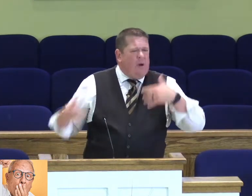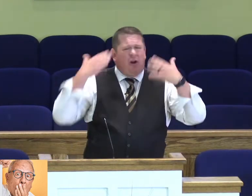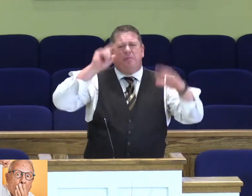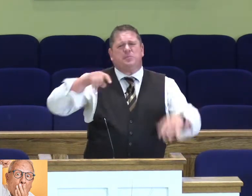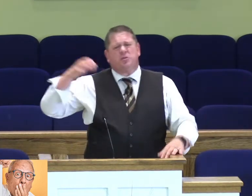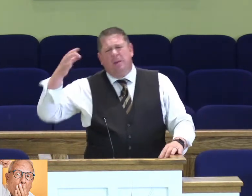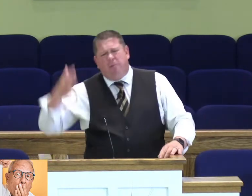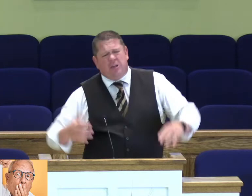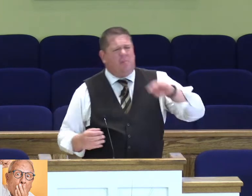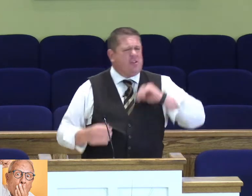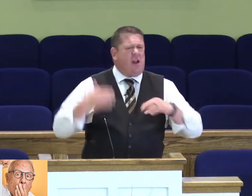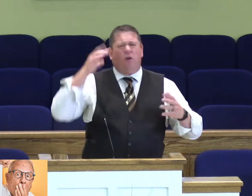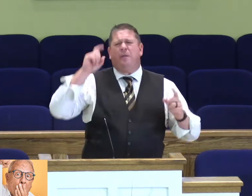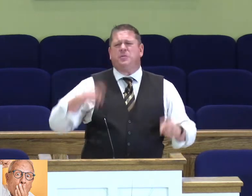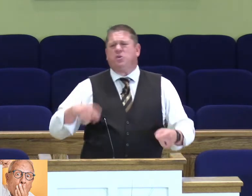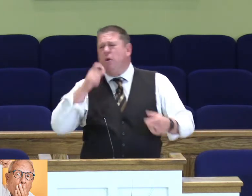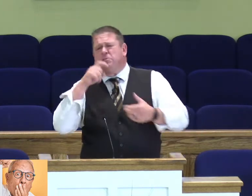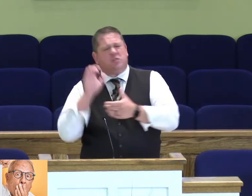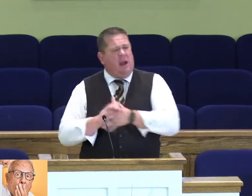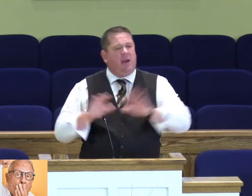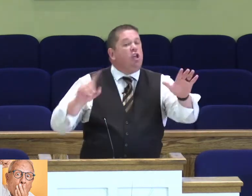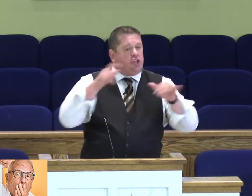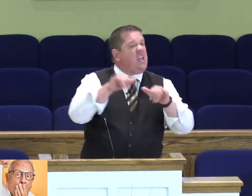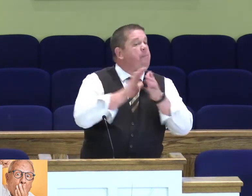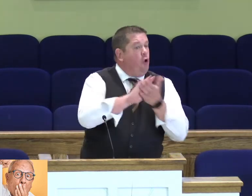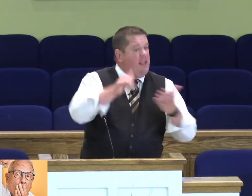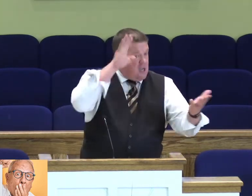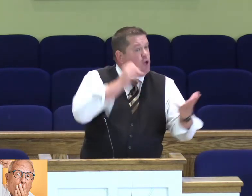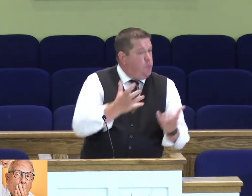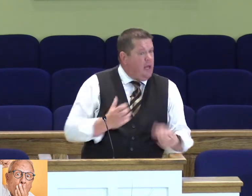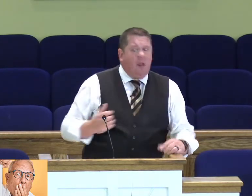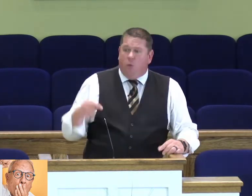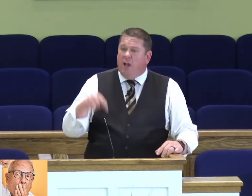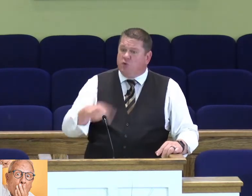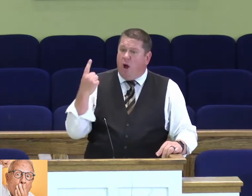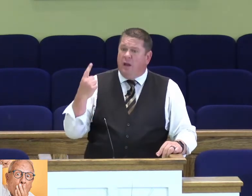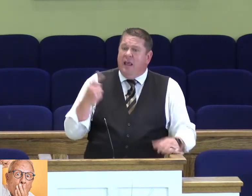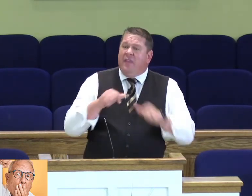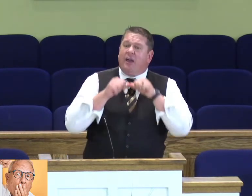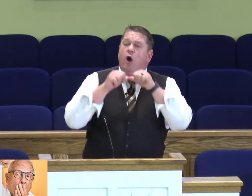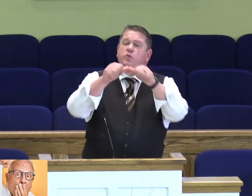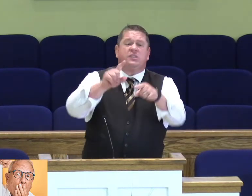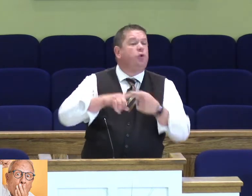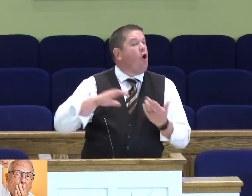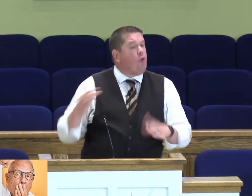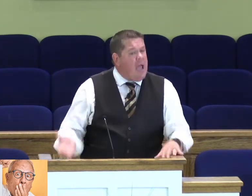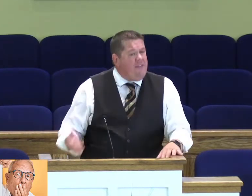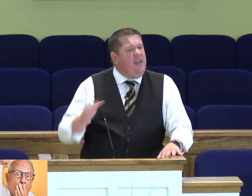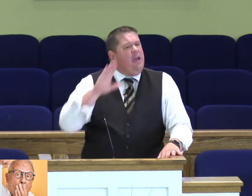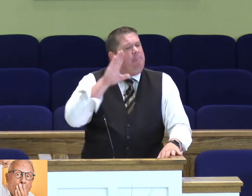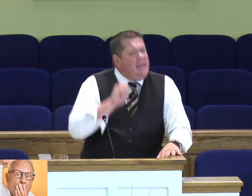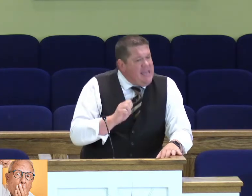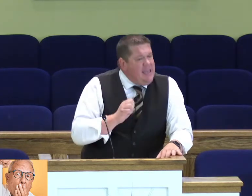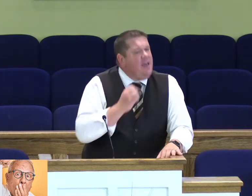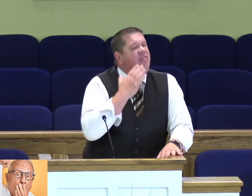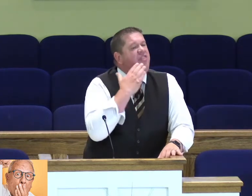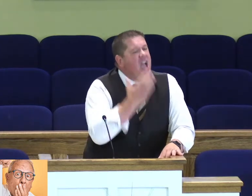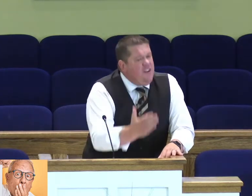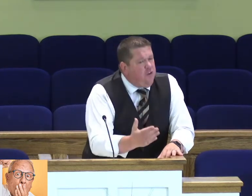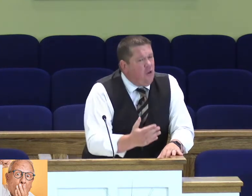teenager. Well, I don't know if I'm supposed to be a preacher, a missionary. I don't know if I'm supposed to, who I'm supposed to marry. Just stay pure. That's God's will. Well, here's one that goes with us to our grave.